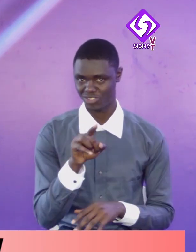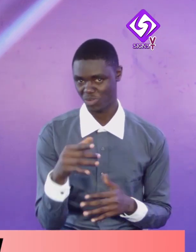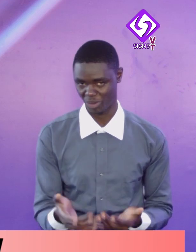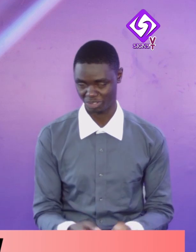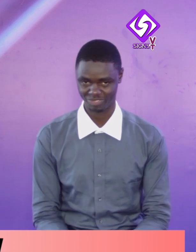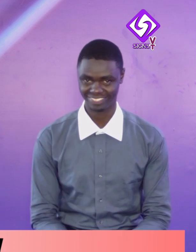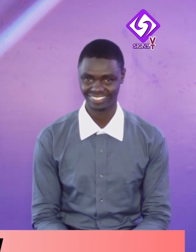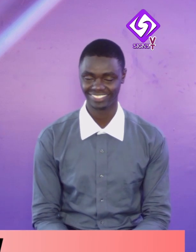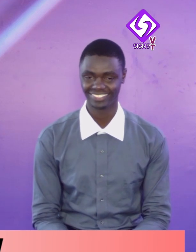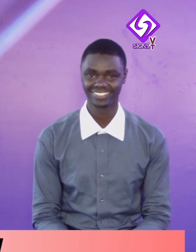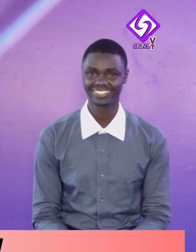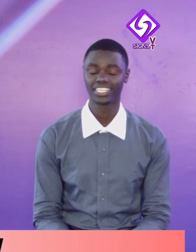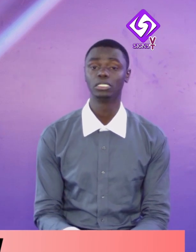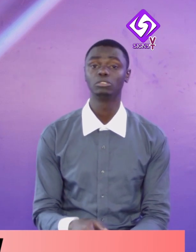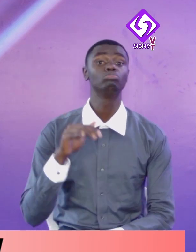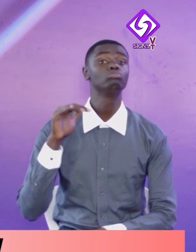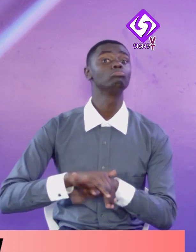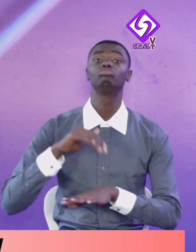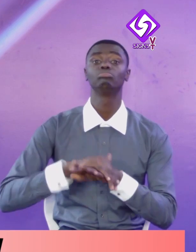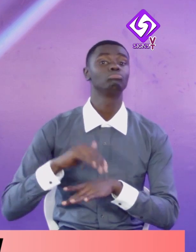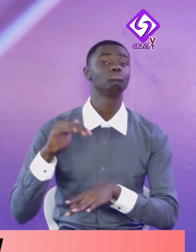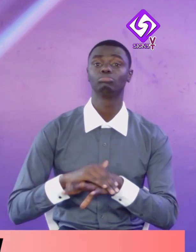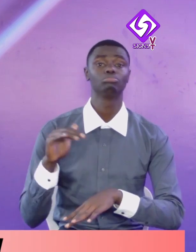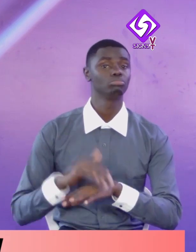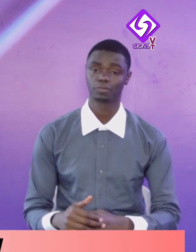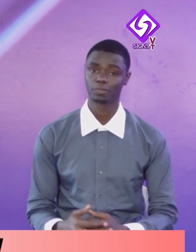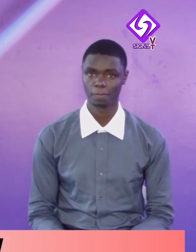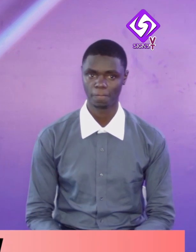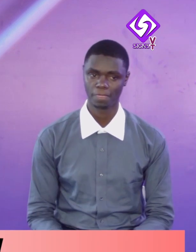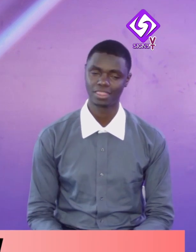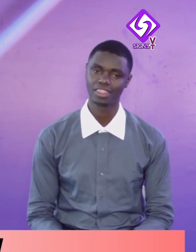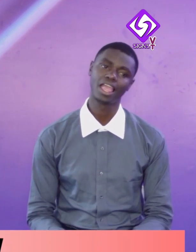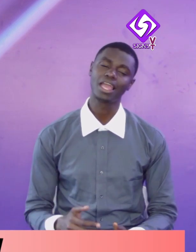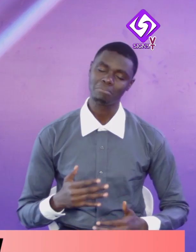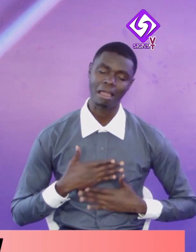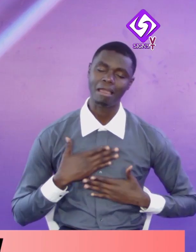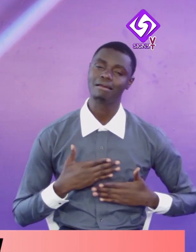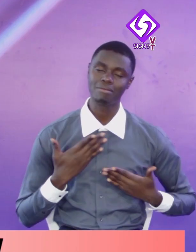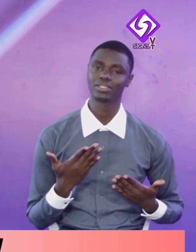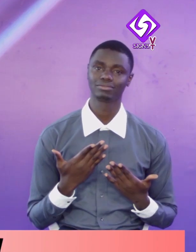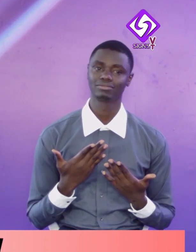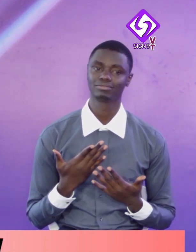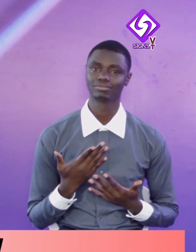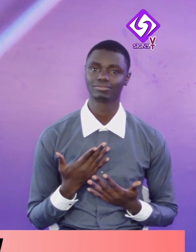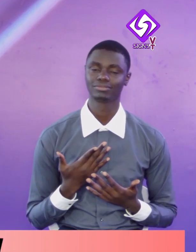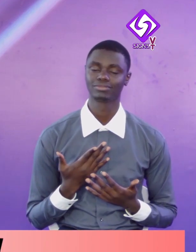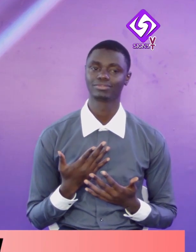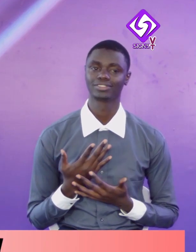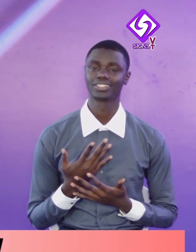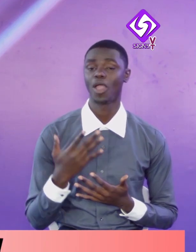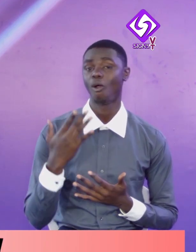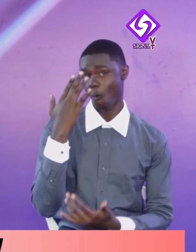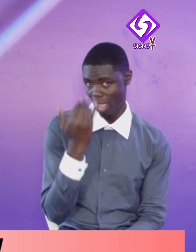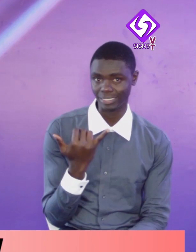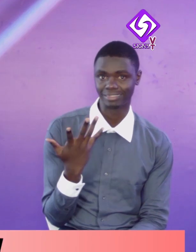How are you? I'm really good. My happiness comes exactly kwa hiyo kitu nasema nisikuanze sai